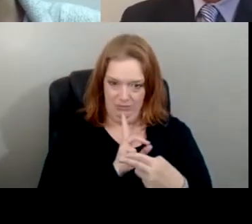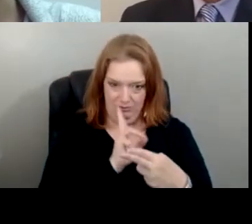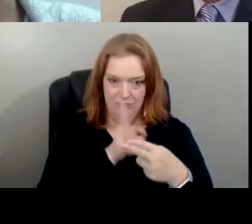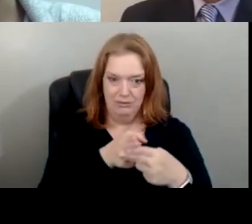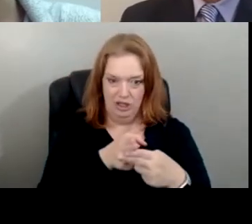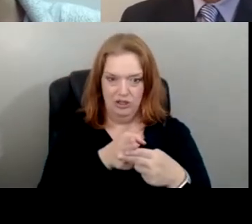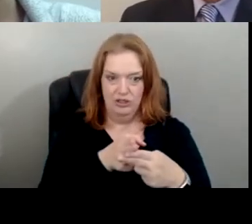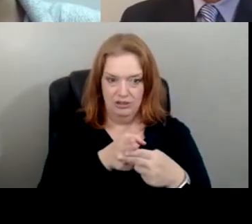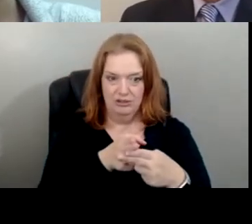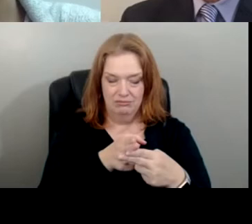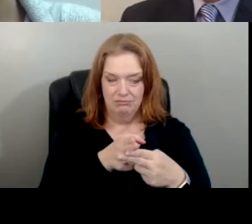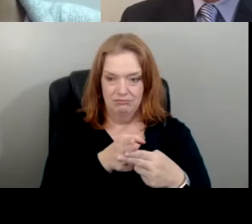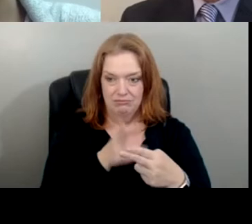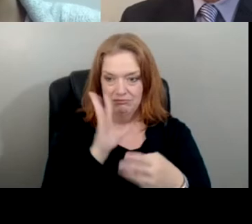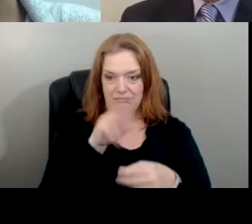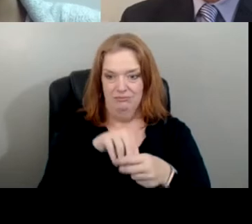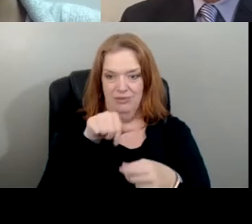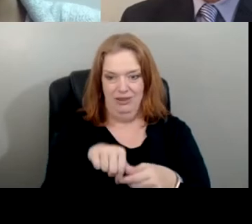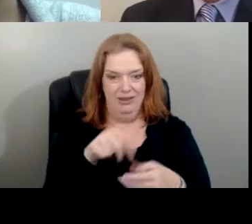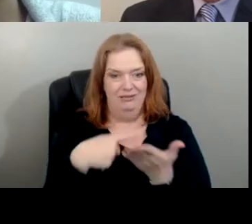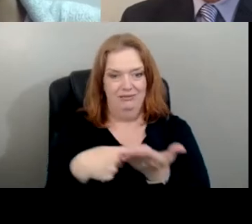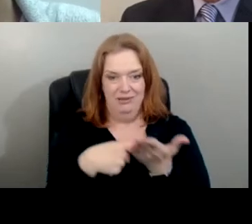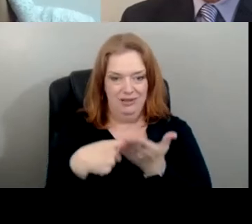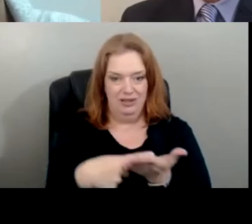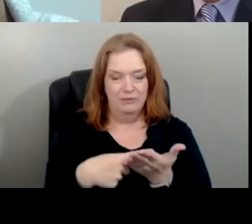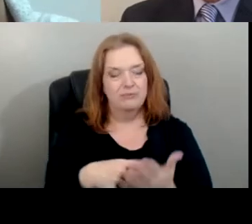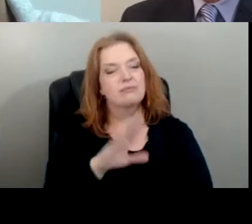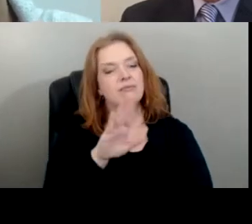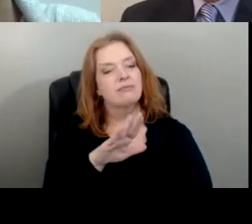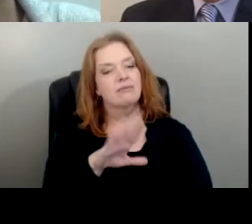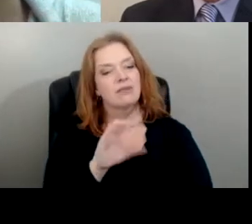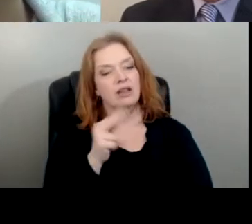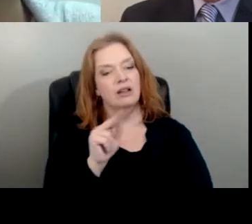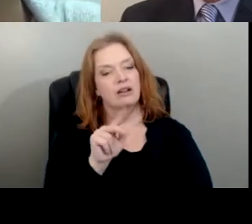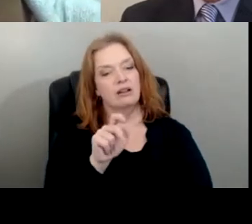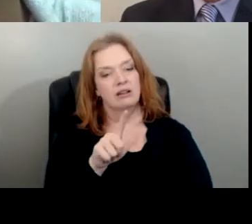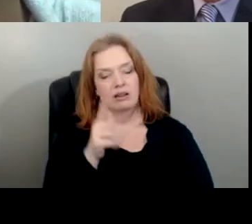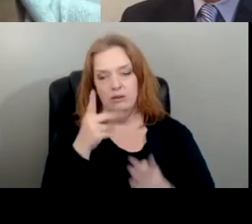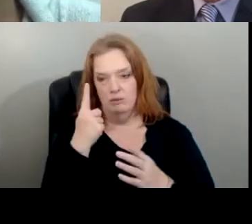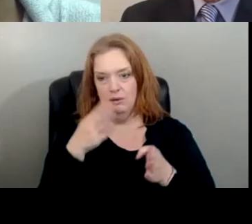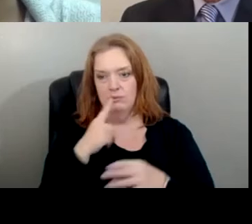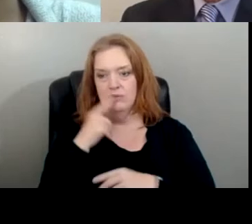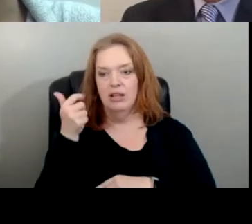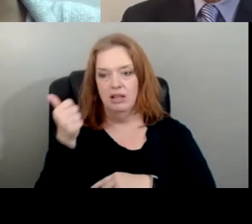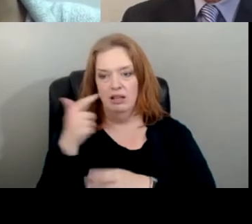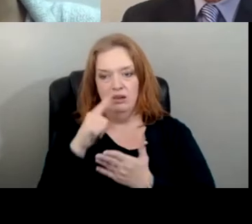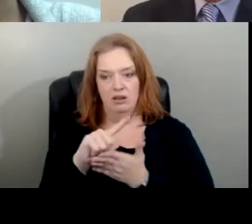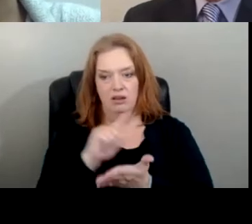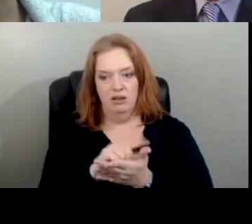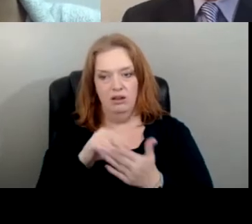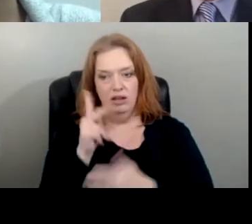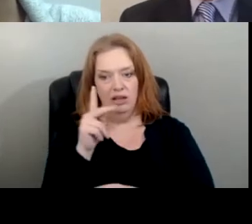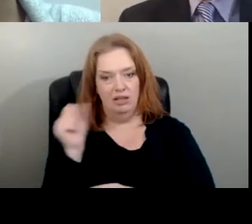as Chantel's presentation. And Chantel, somebody made a comment that they're an attorney down in Kansas for a tribal nation and see and